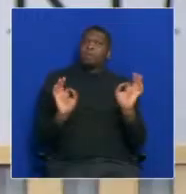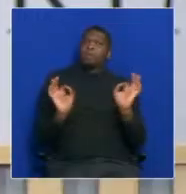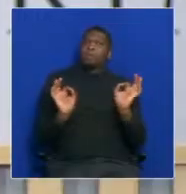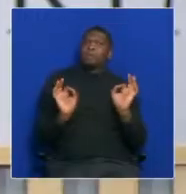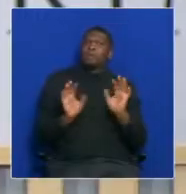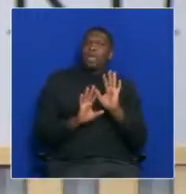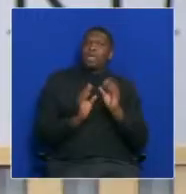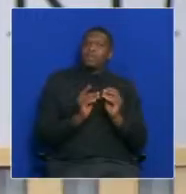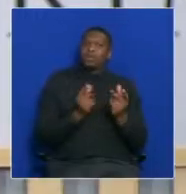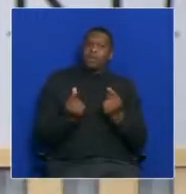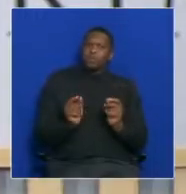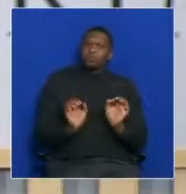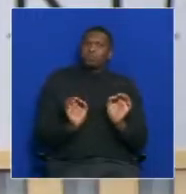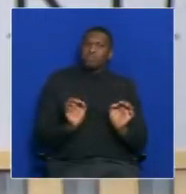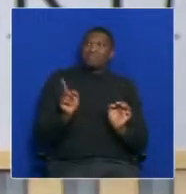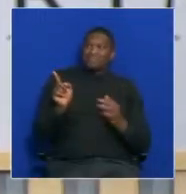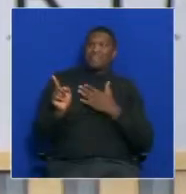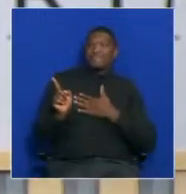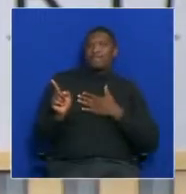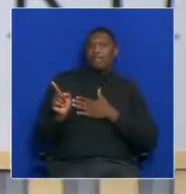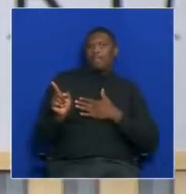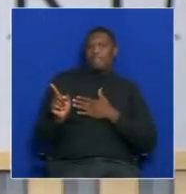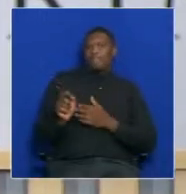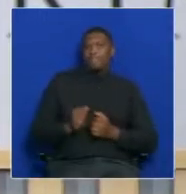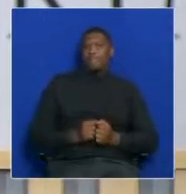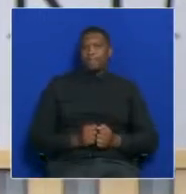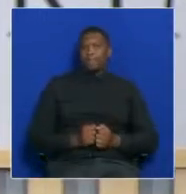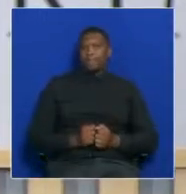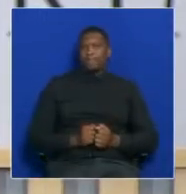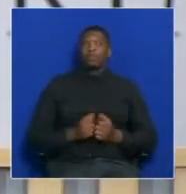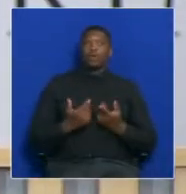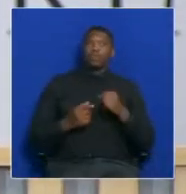approaching that case. So I left it at